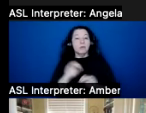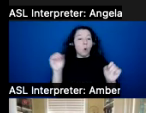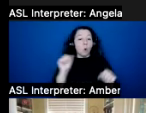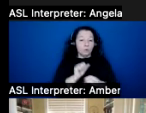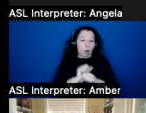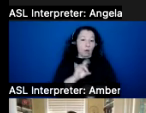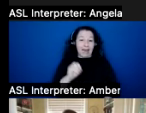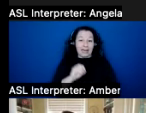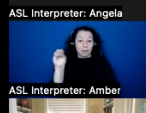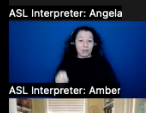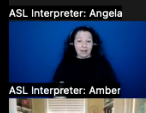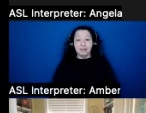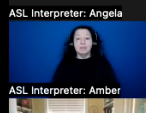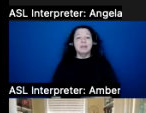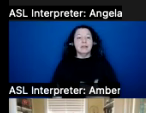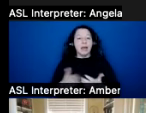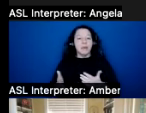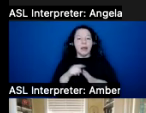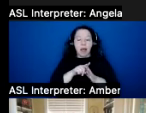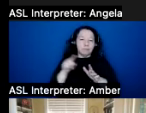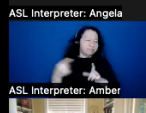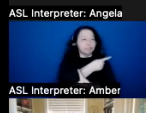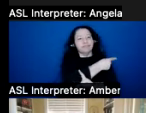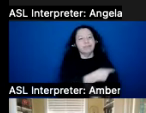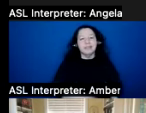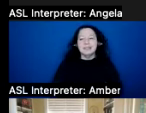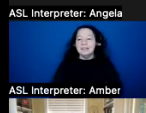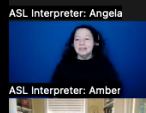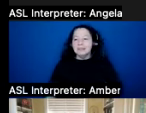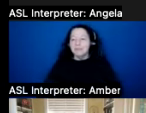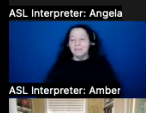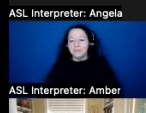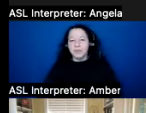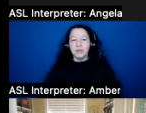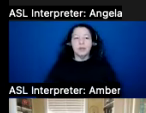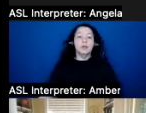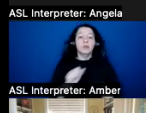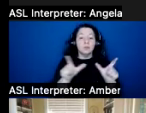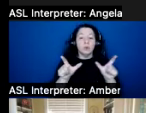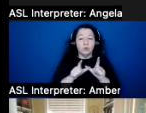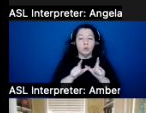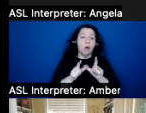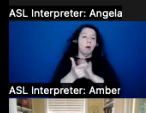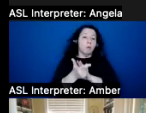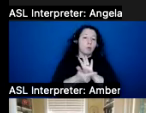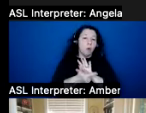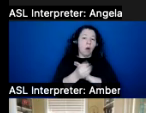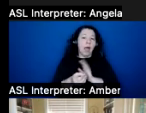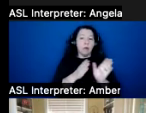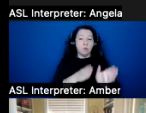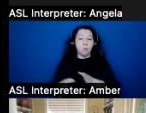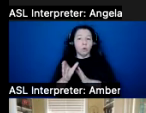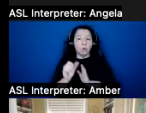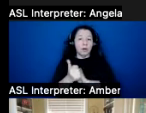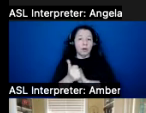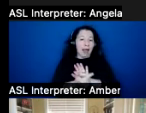Okay. Anyways, I'm going down a rabbit hole. So, so Tribal Law and Order Act, that's that historic